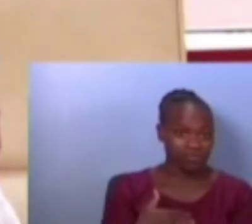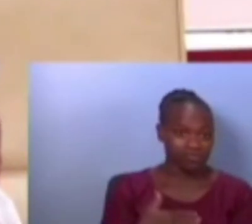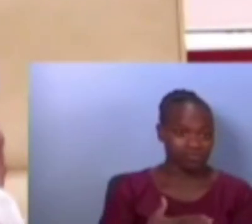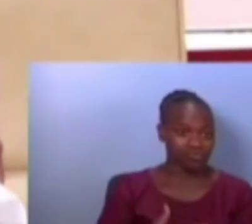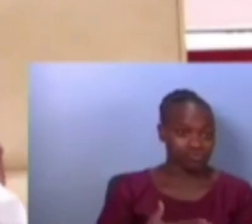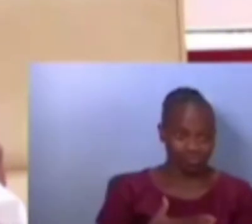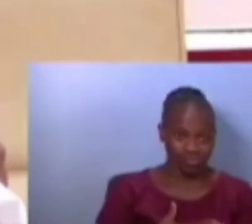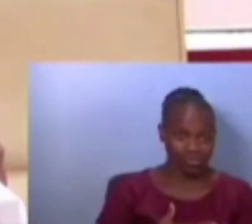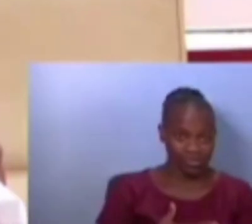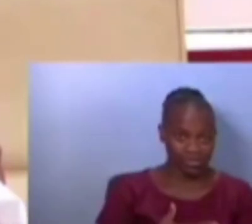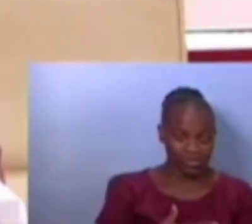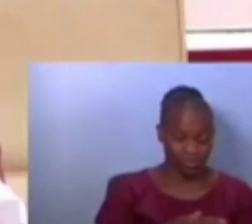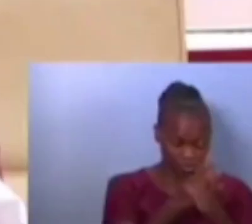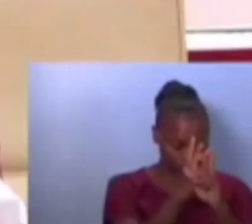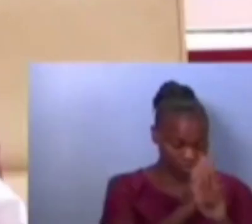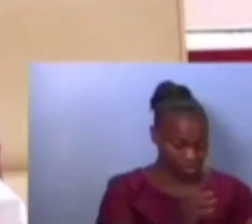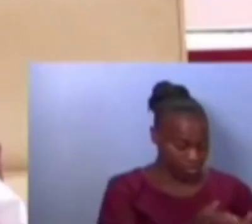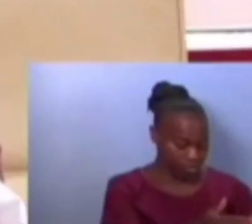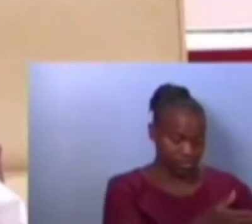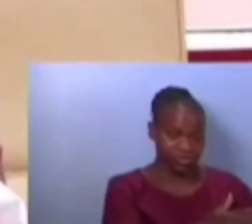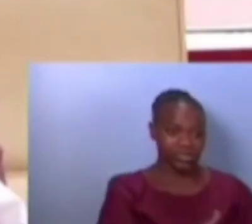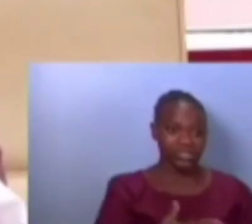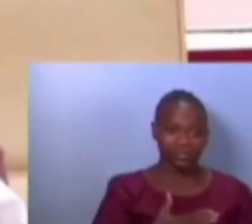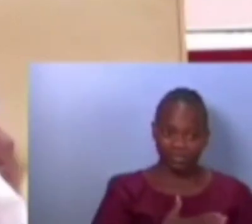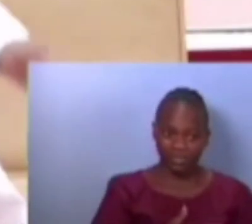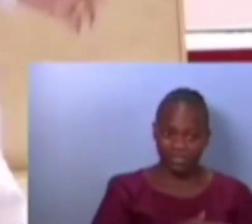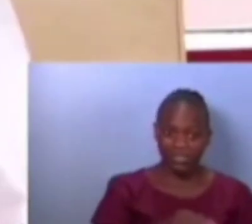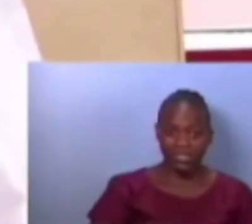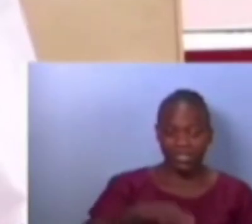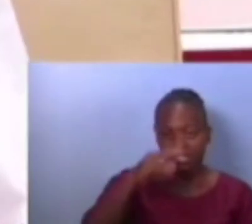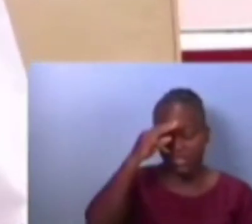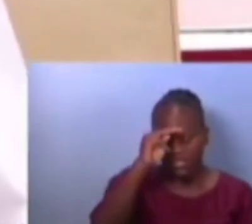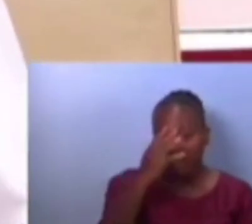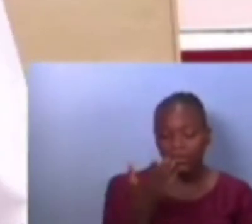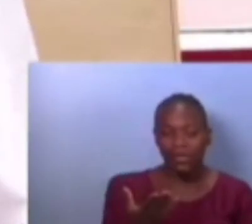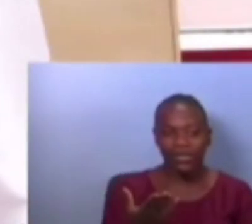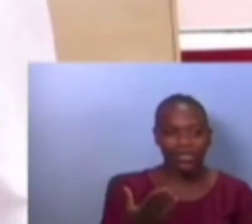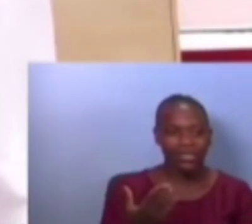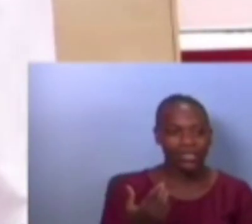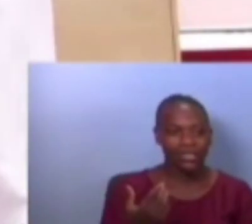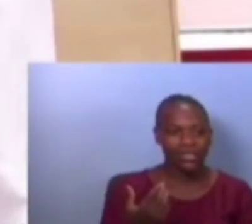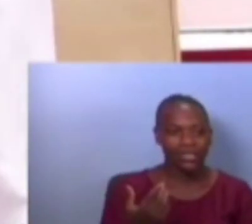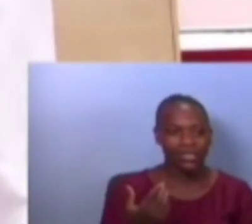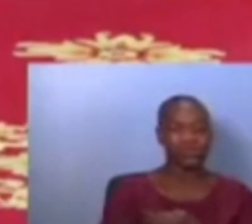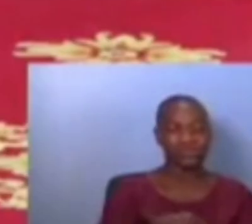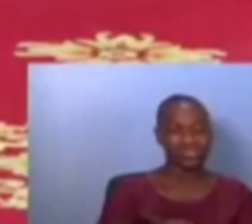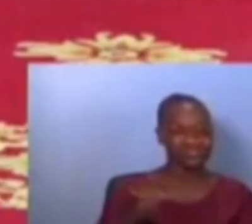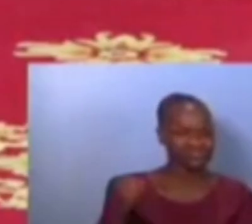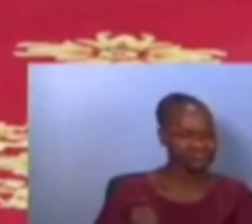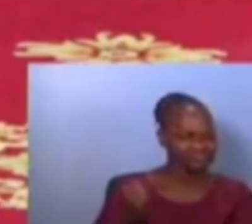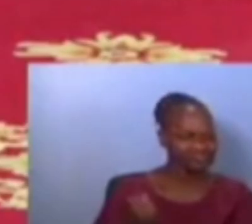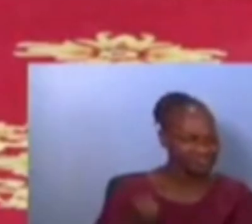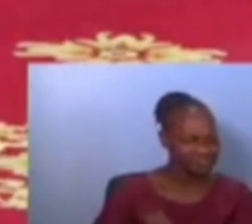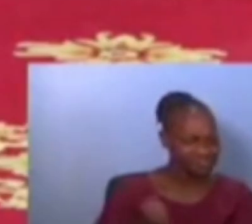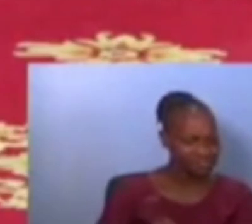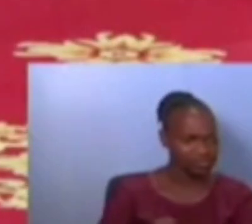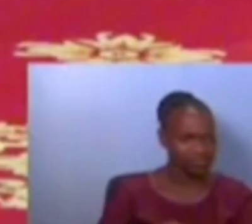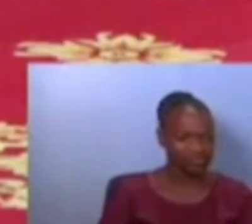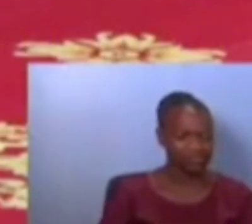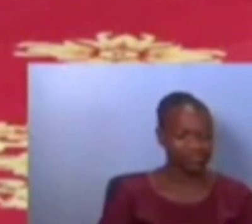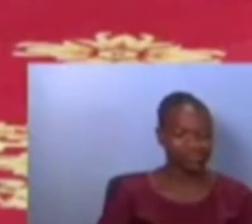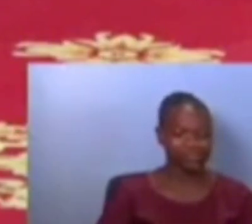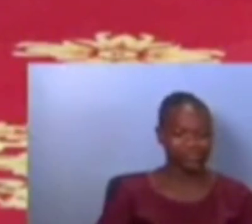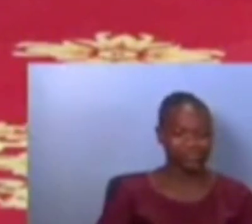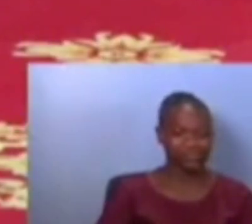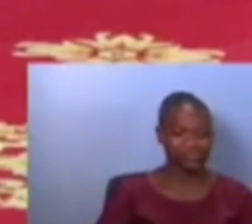So, respected minority leader, please. And, Chair, I'm getting the impression that the... Honorable